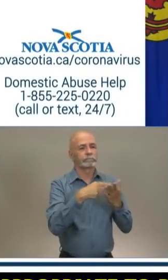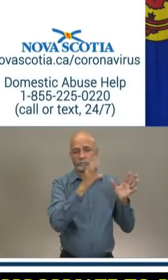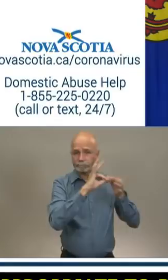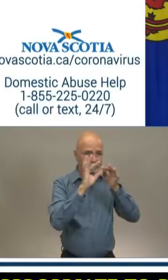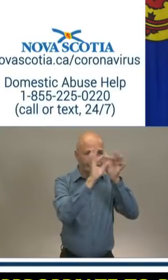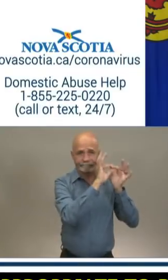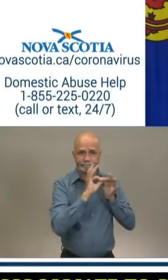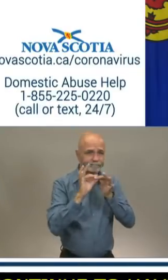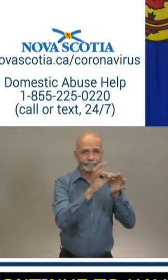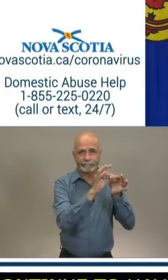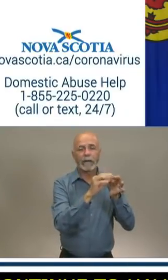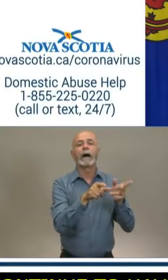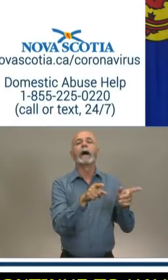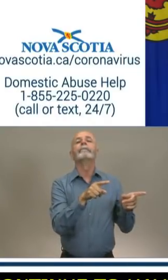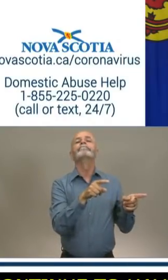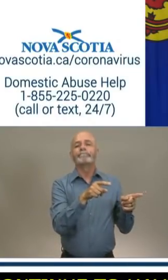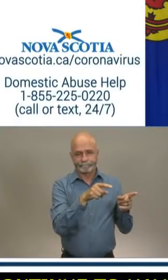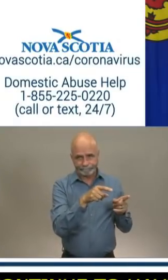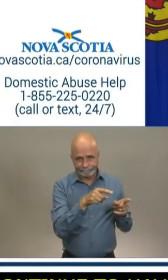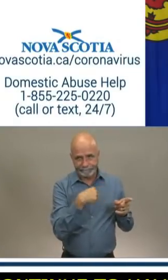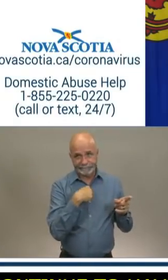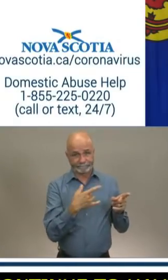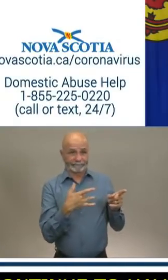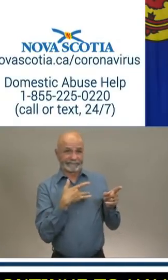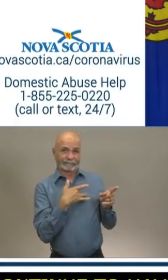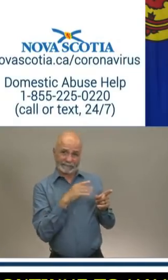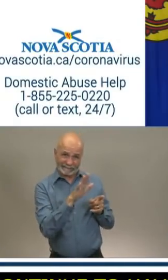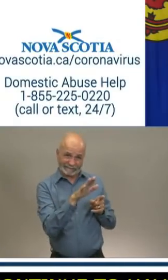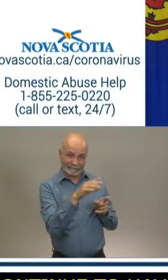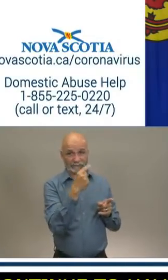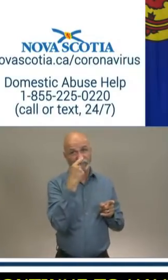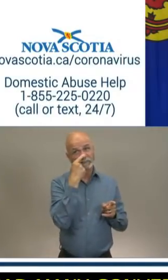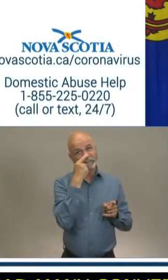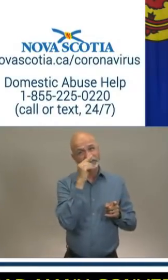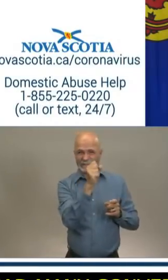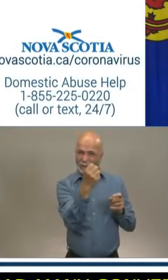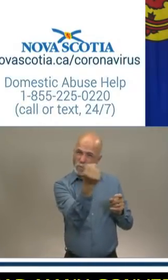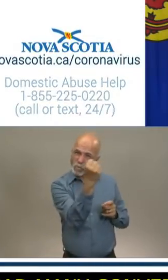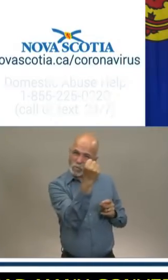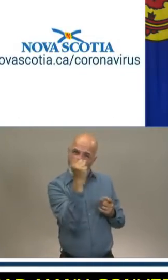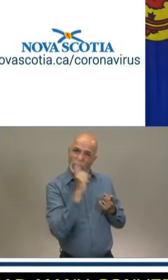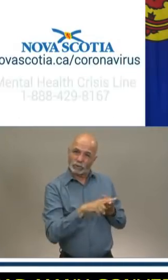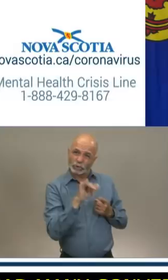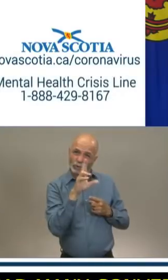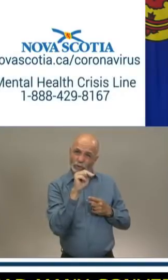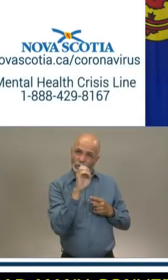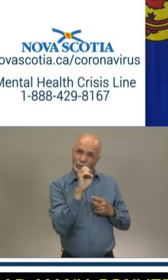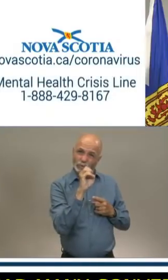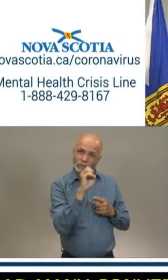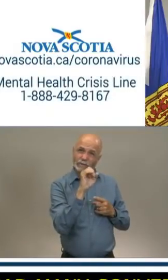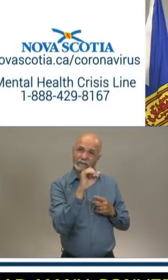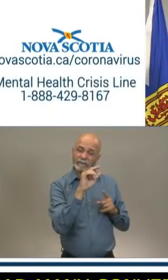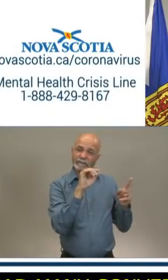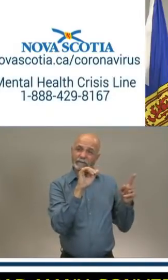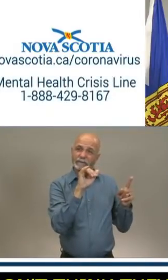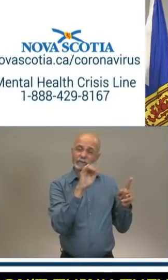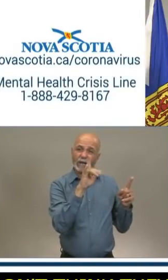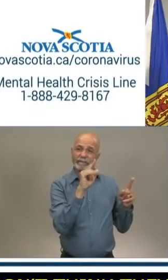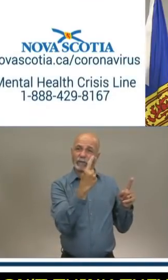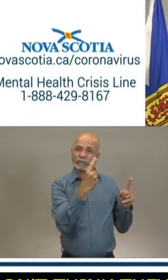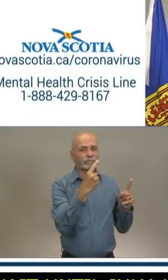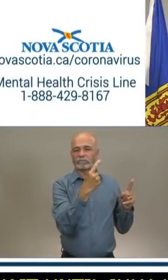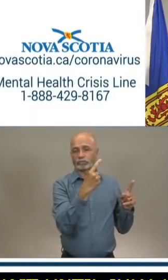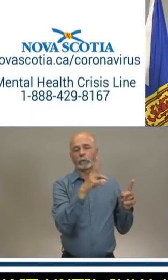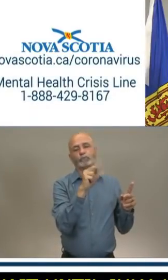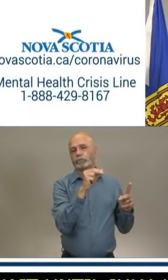that they would have, we asked if they would wait till July 1st. They said no, that's their decision to make. Next, we'll go to Madeleine Bizot